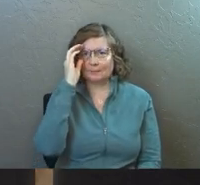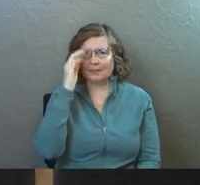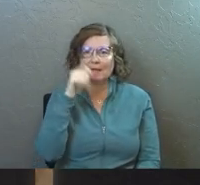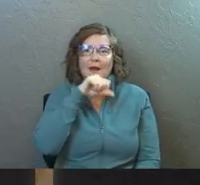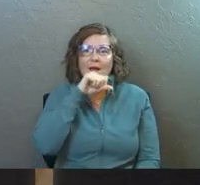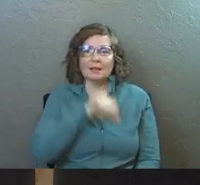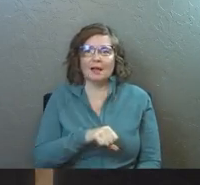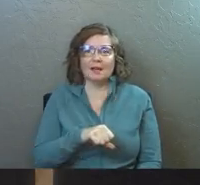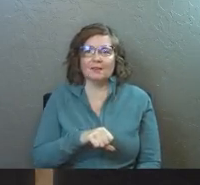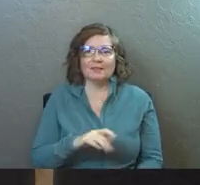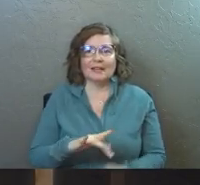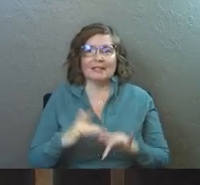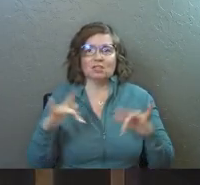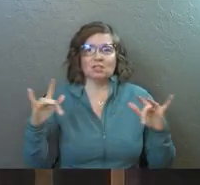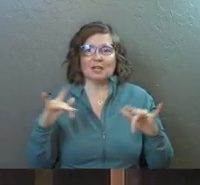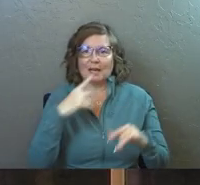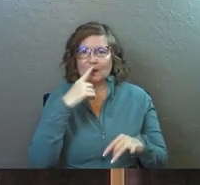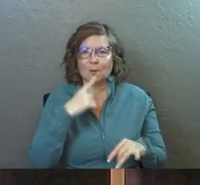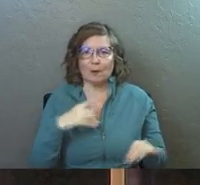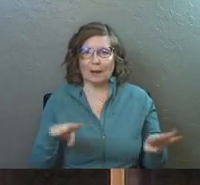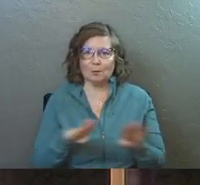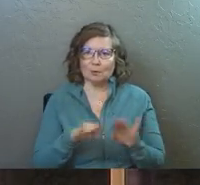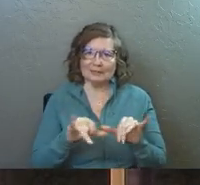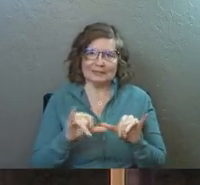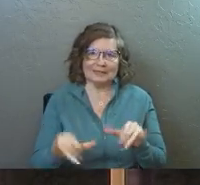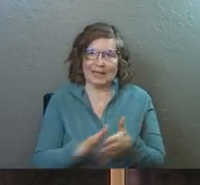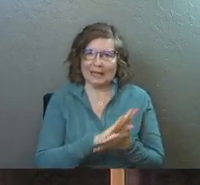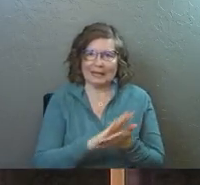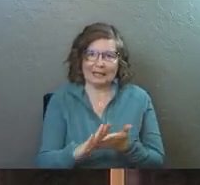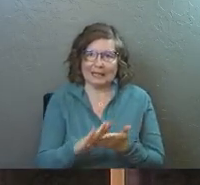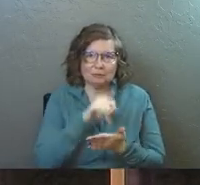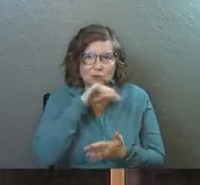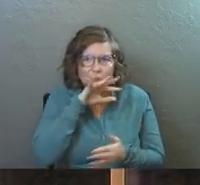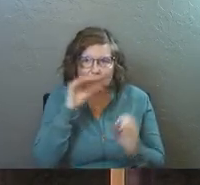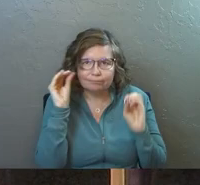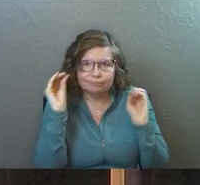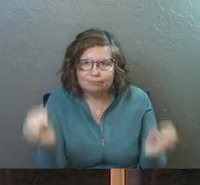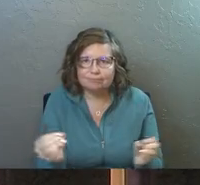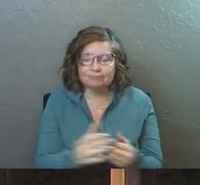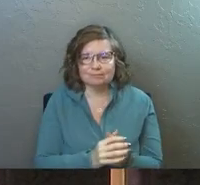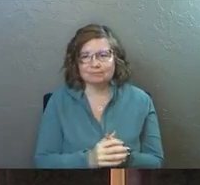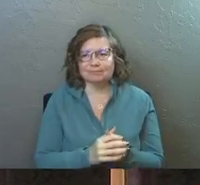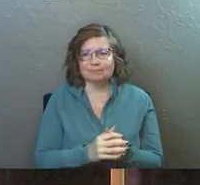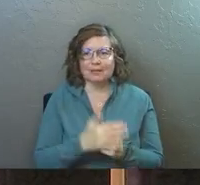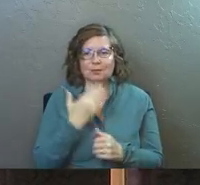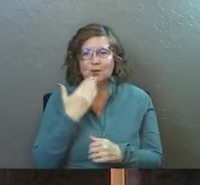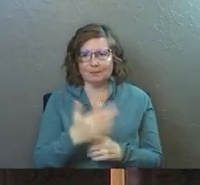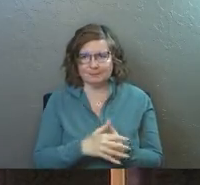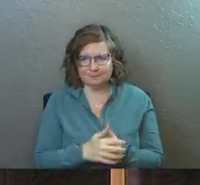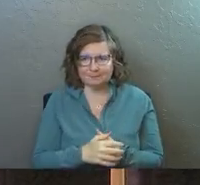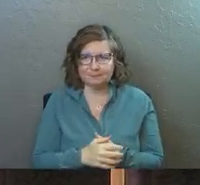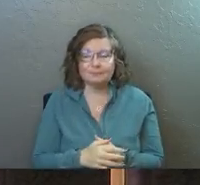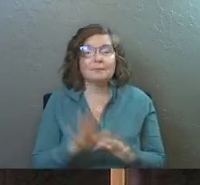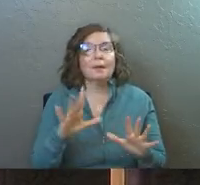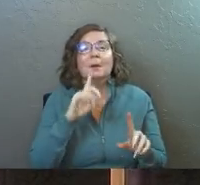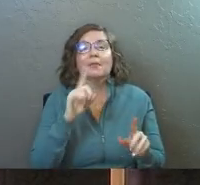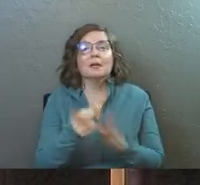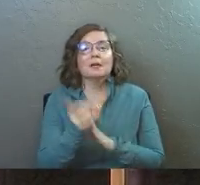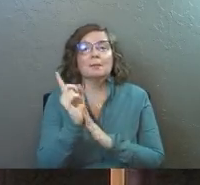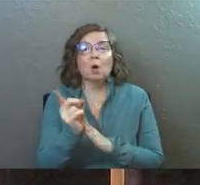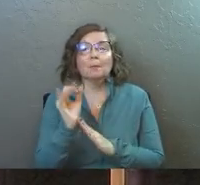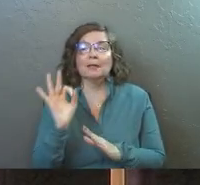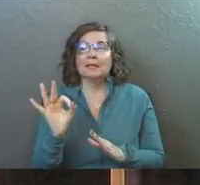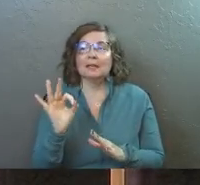And I love that his shiny red boots stay clean the whole movie long. It's so good. But there's this